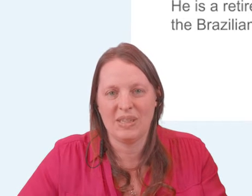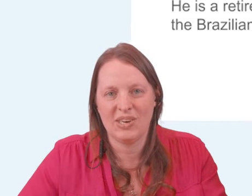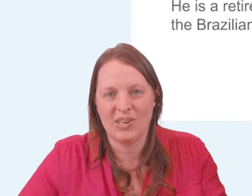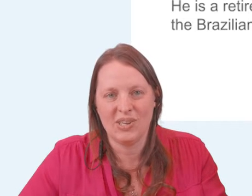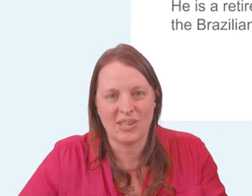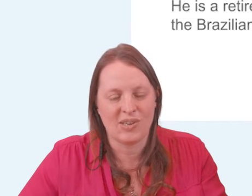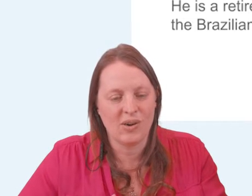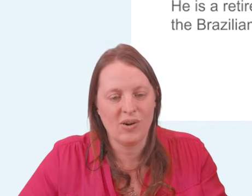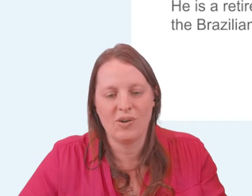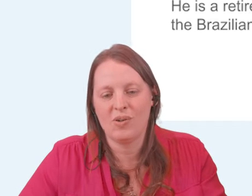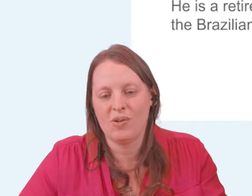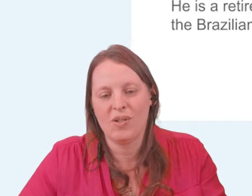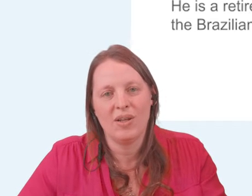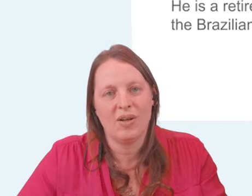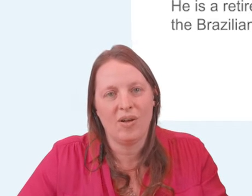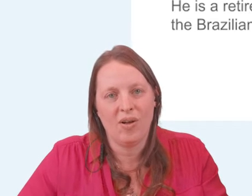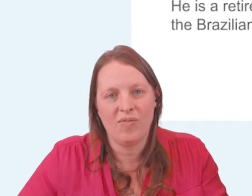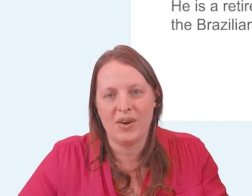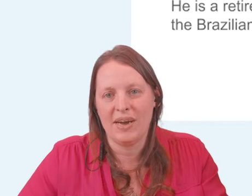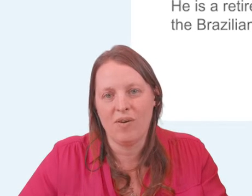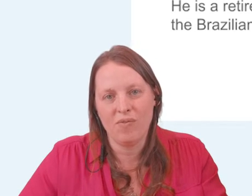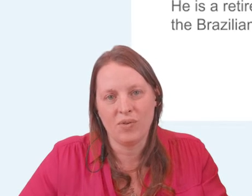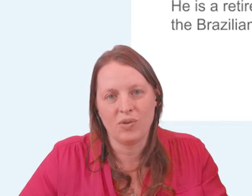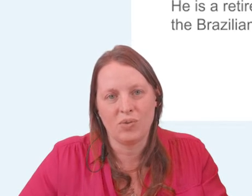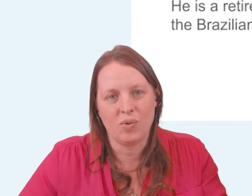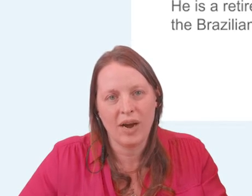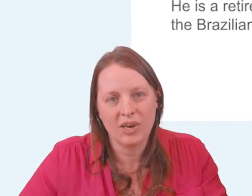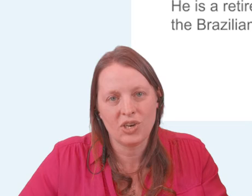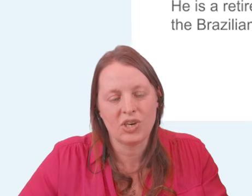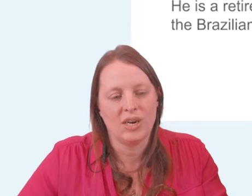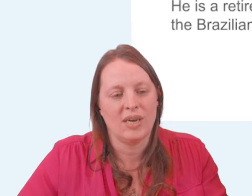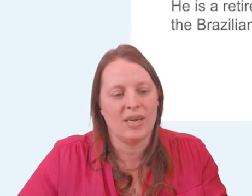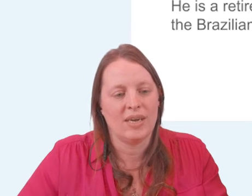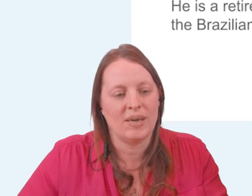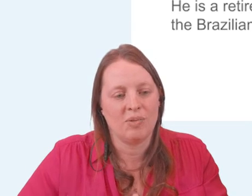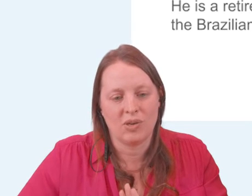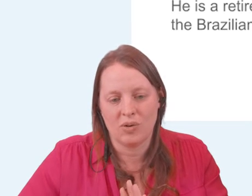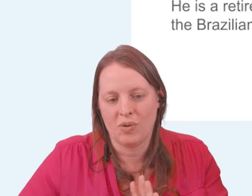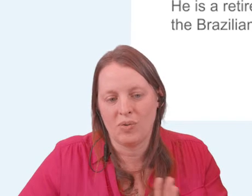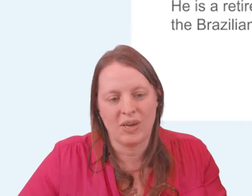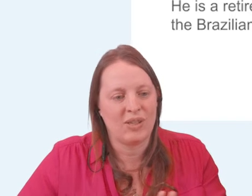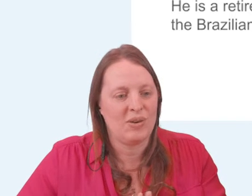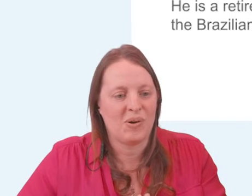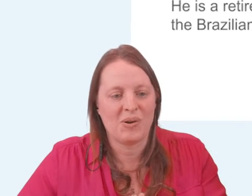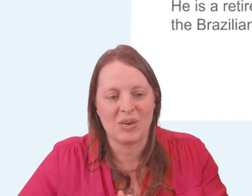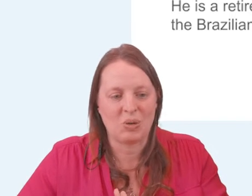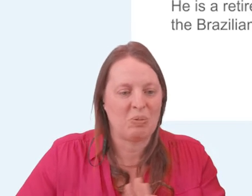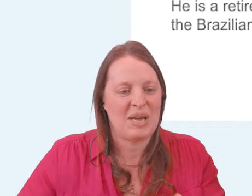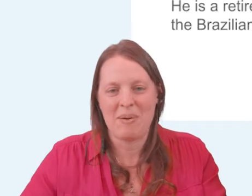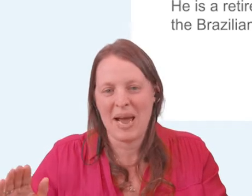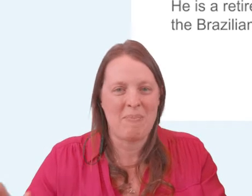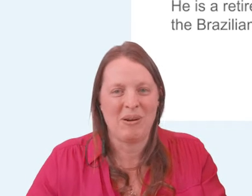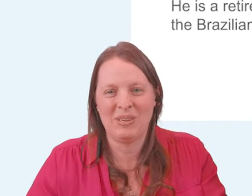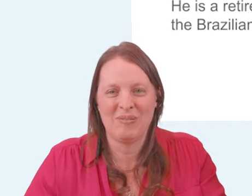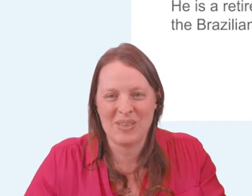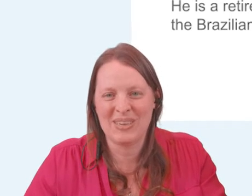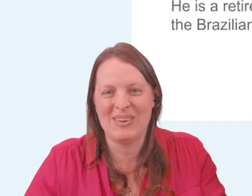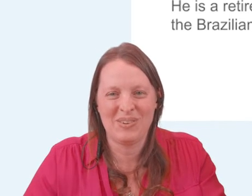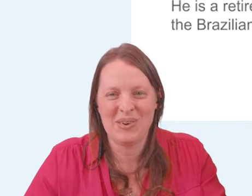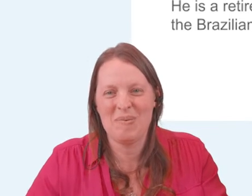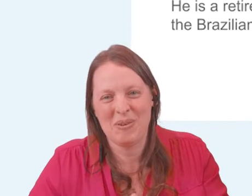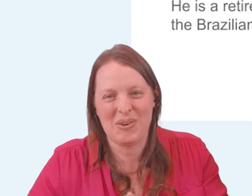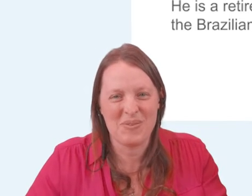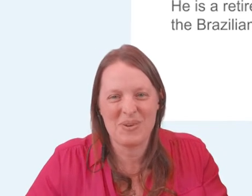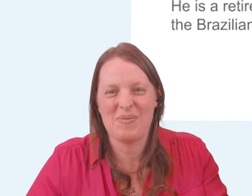8 simulations in this article, all very helpful to watch. So luckily you all can just play back parts of